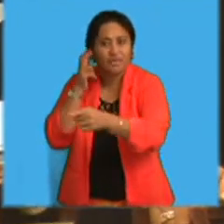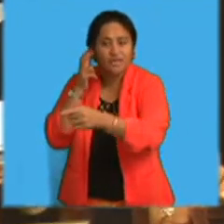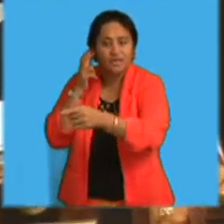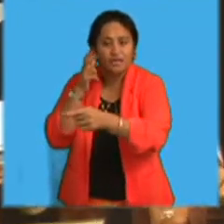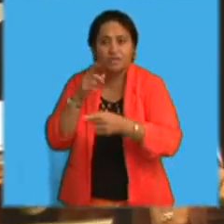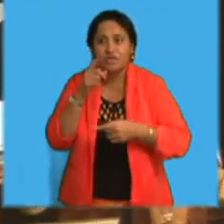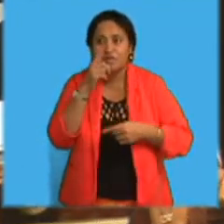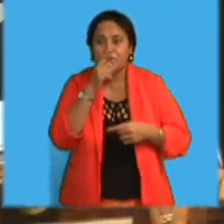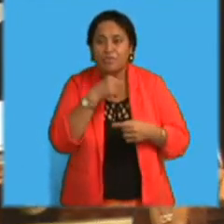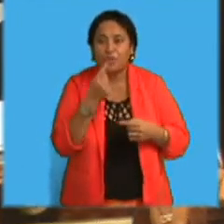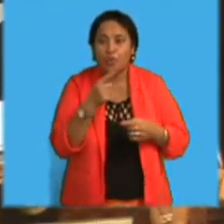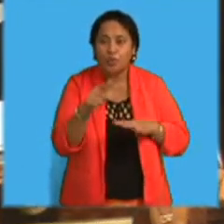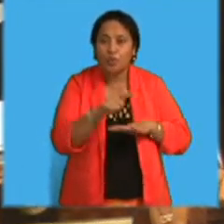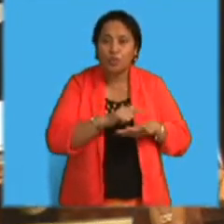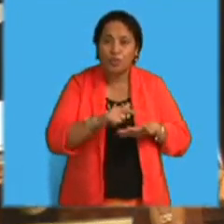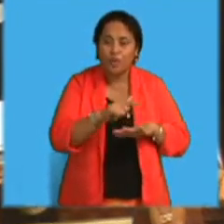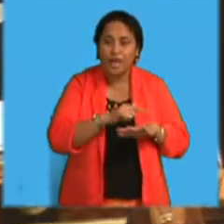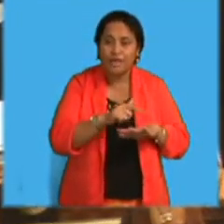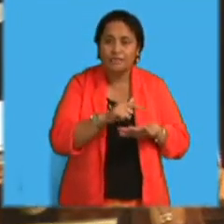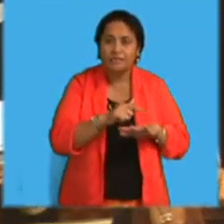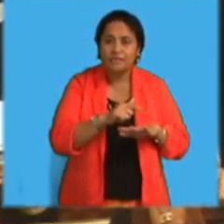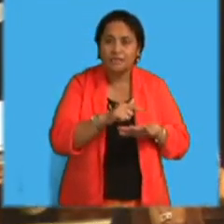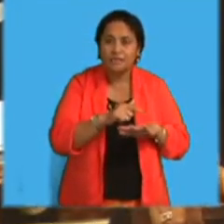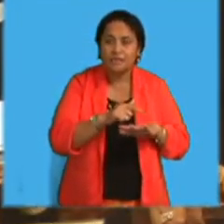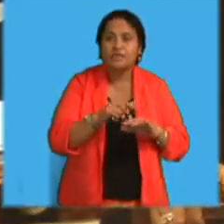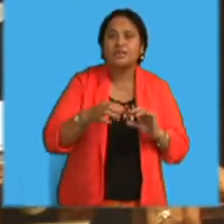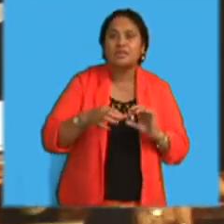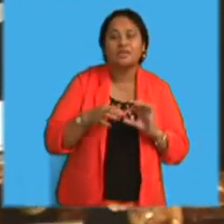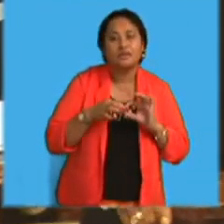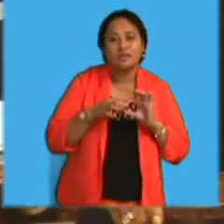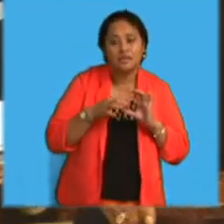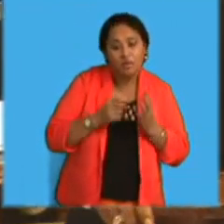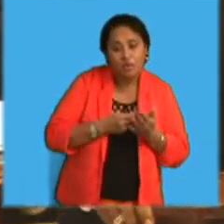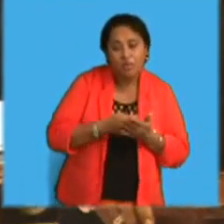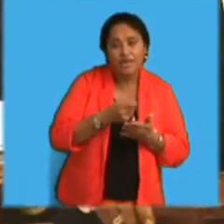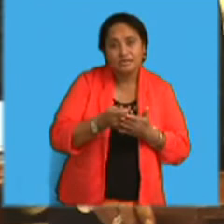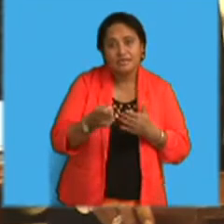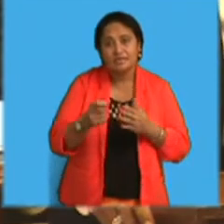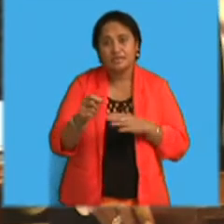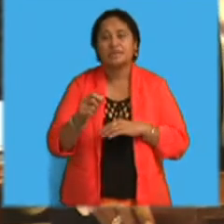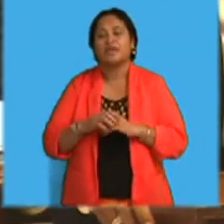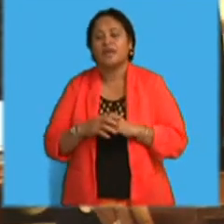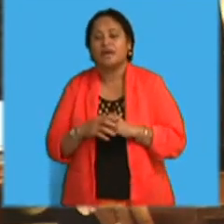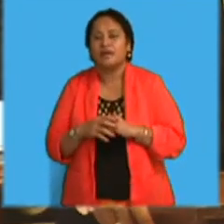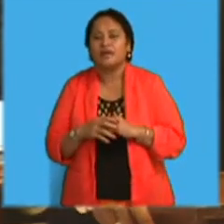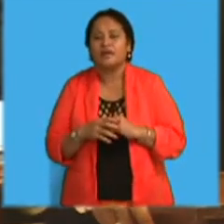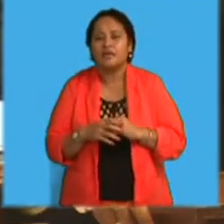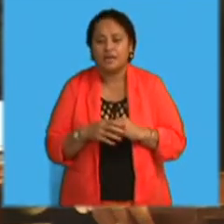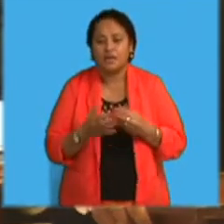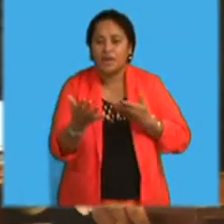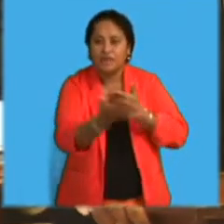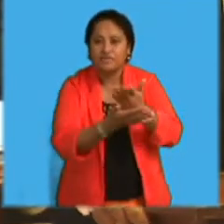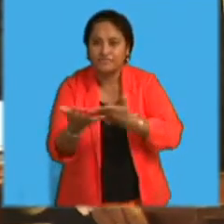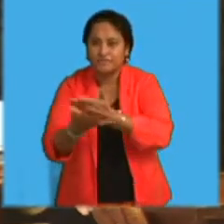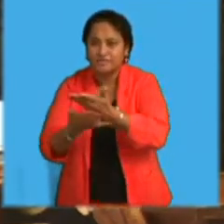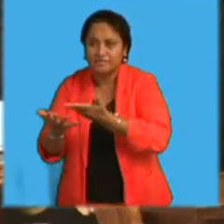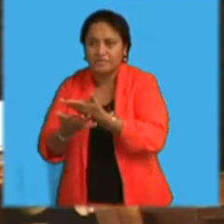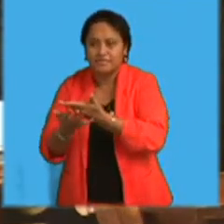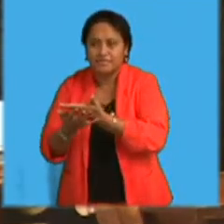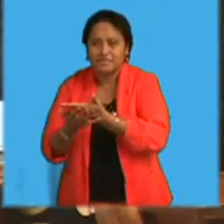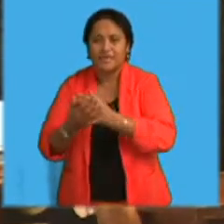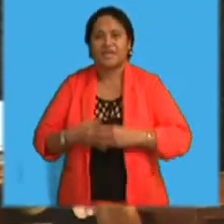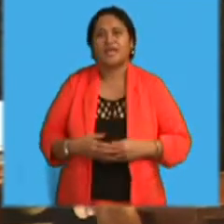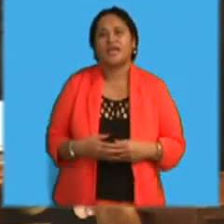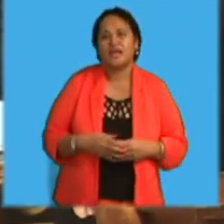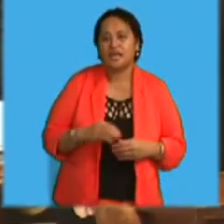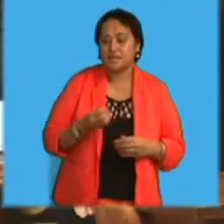with us, and this will be a continuous and ongoing exercise. Madam Speaker, with that in mind, allow me again to inform this august House of the work undertaken